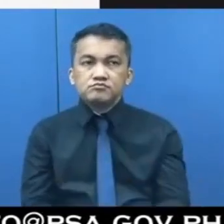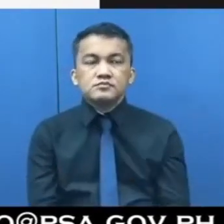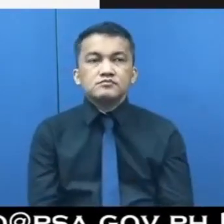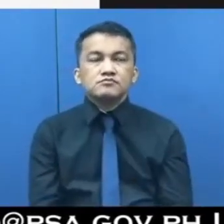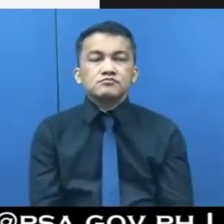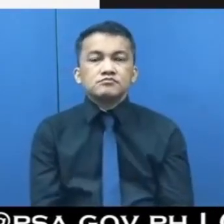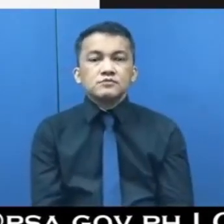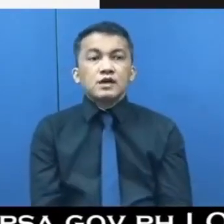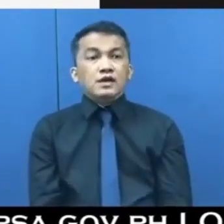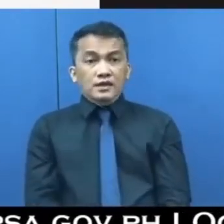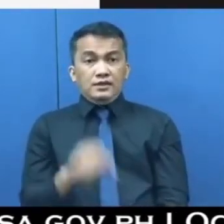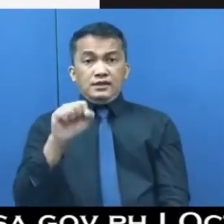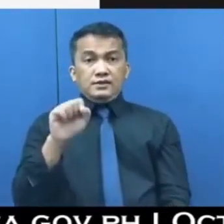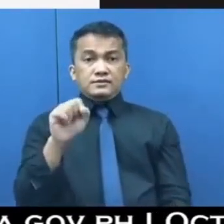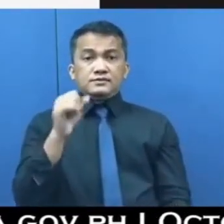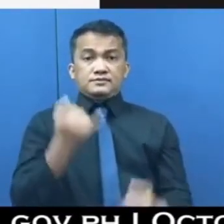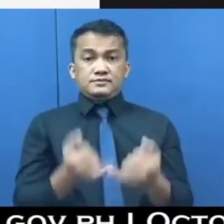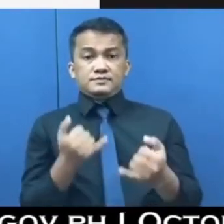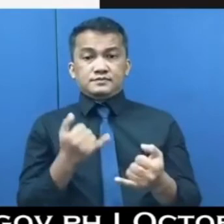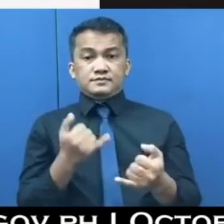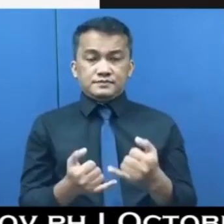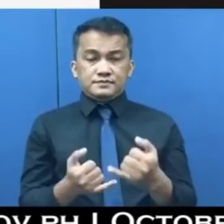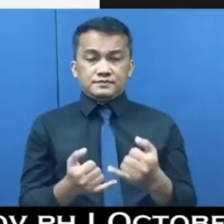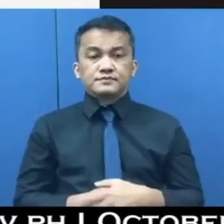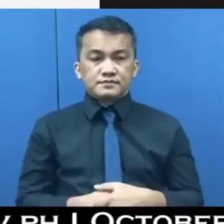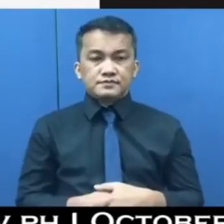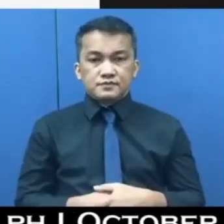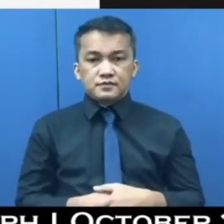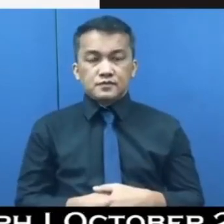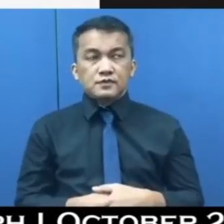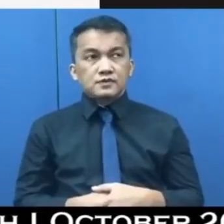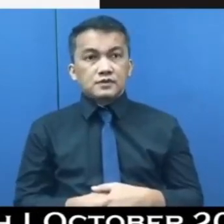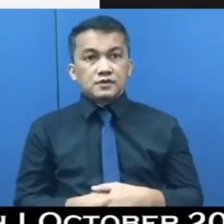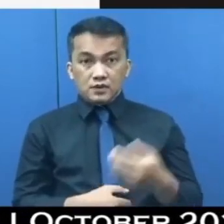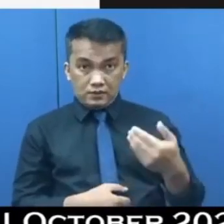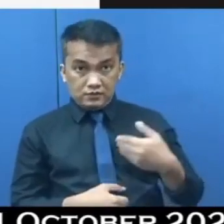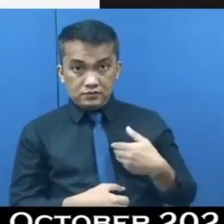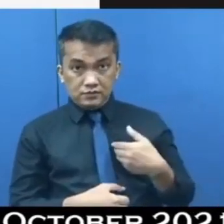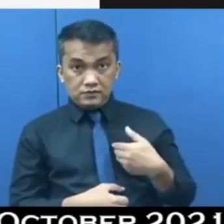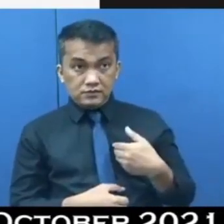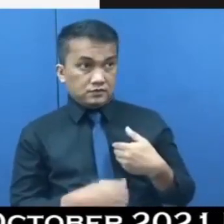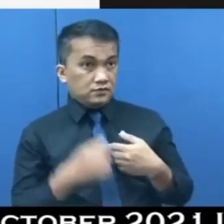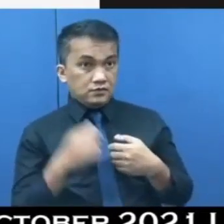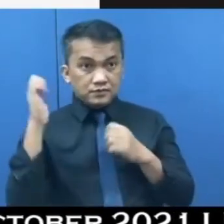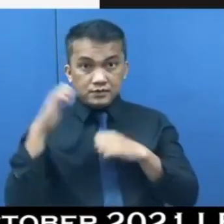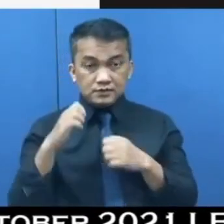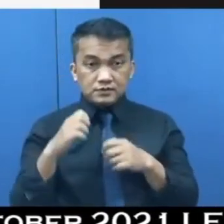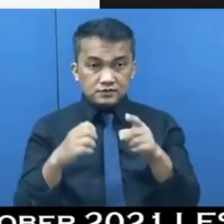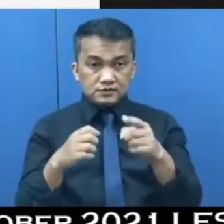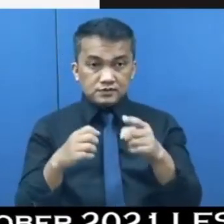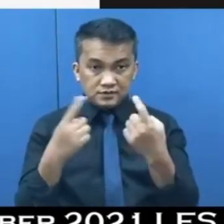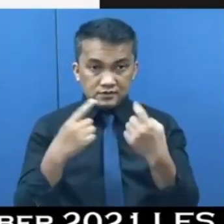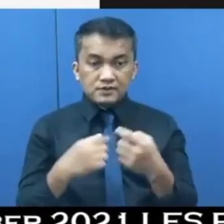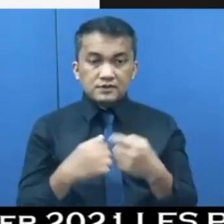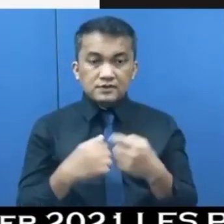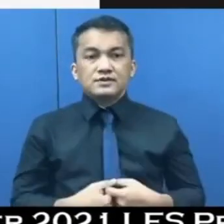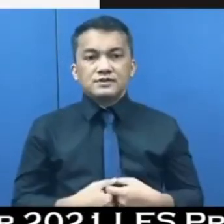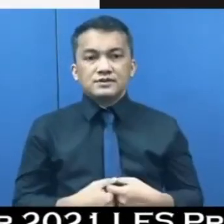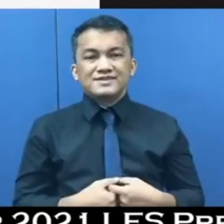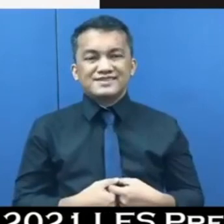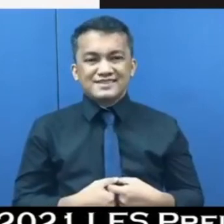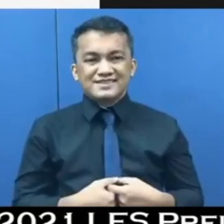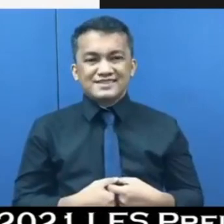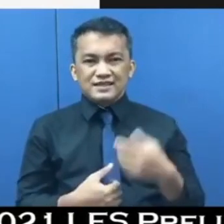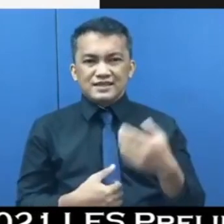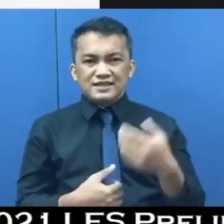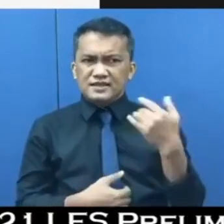we are finalizing it I was in fact I was expecting Warren that you would ask this question so last